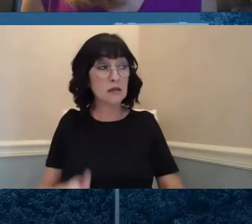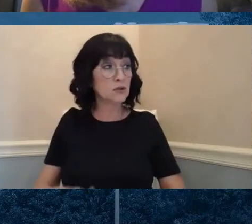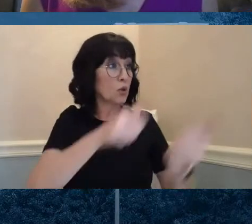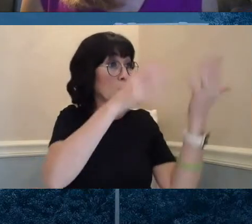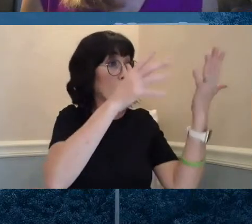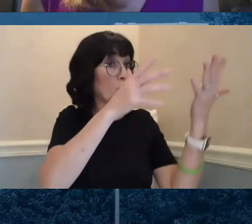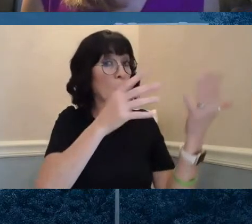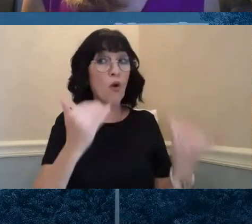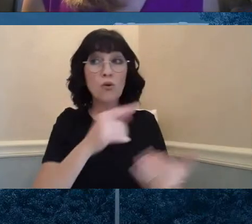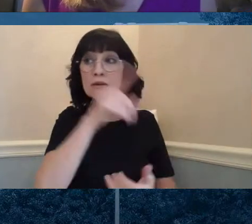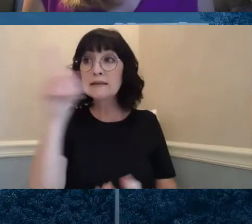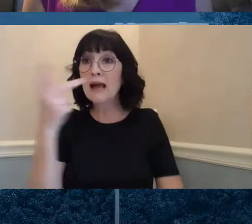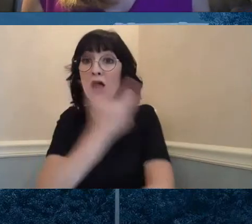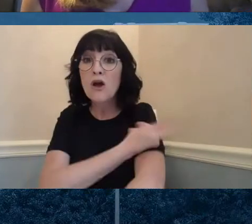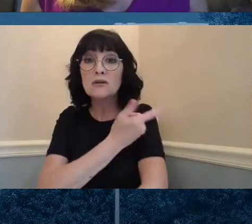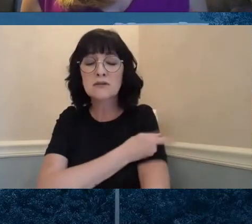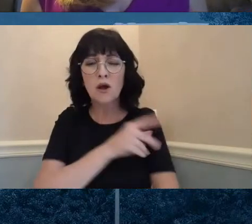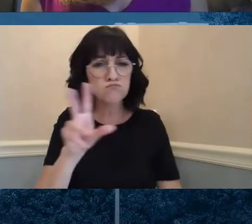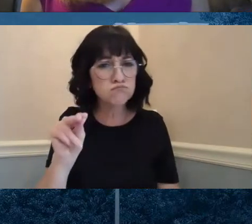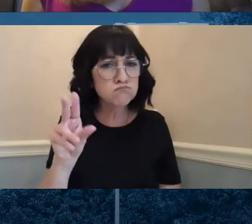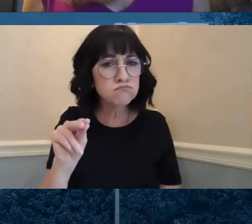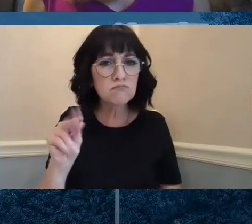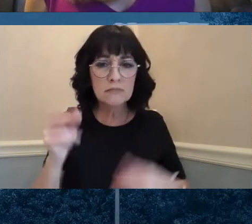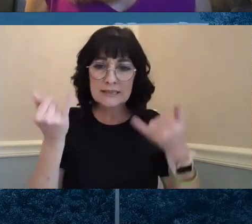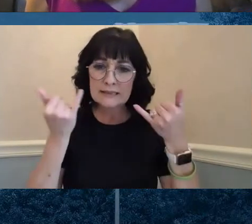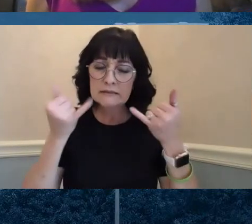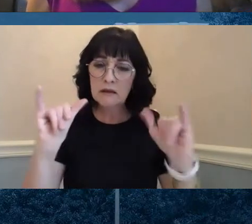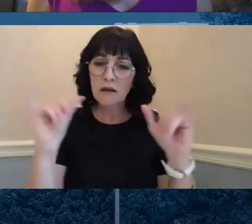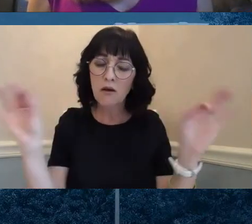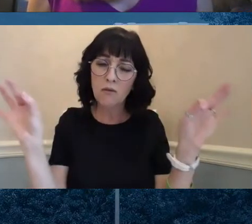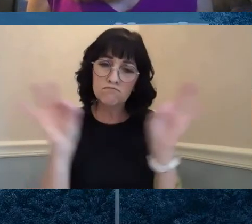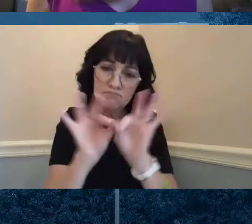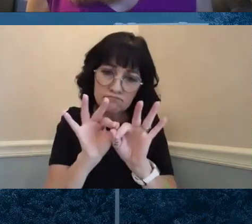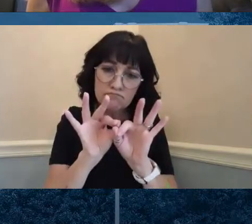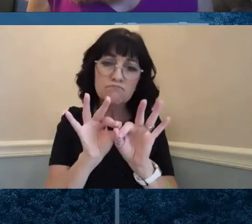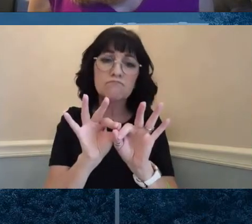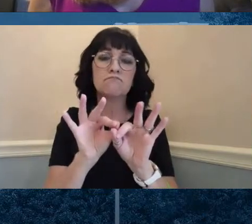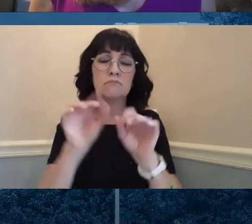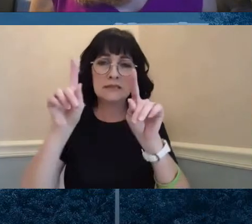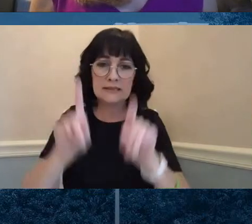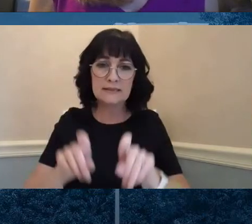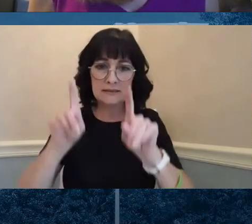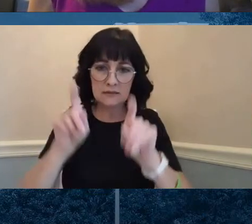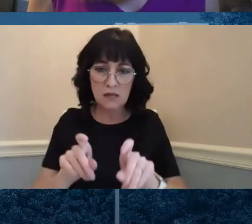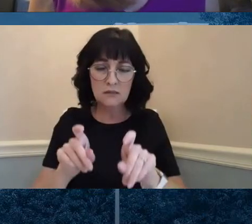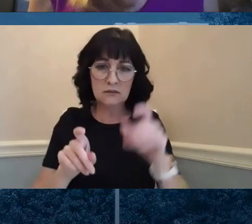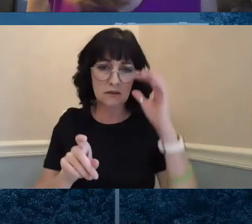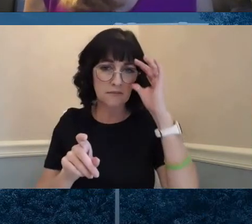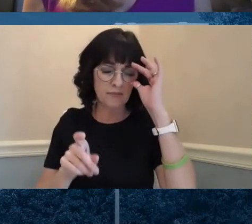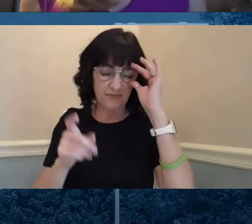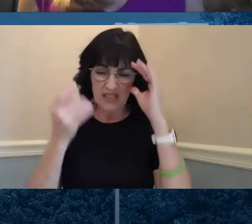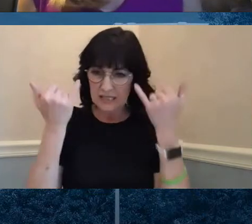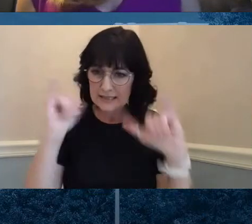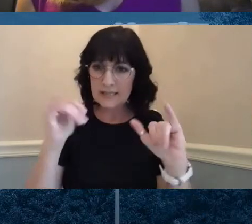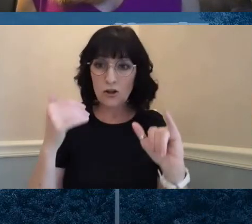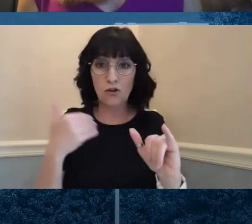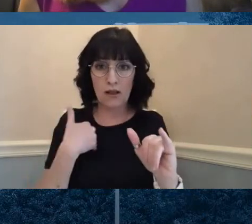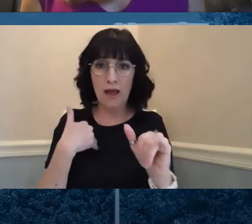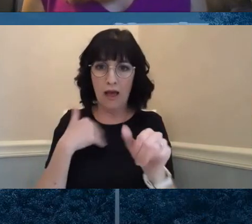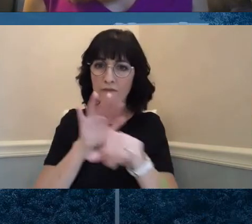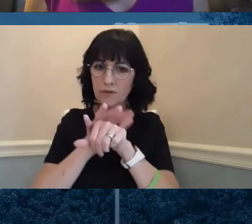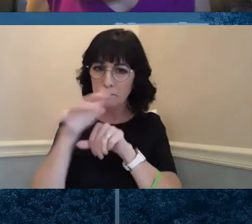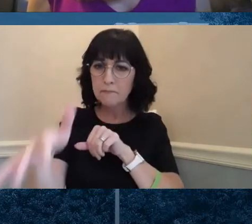testing. AJ and his team have ensured that there's lots of testing access, but we have seen